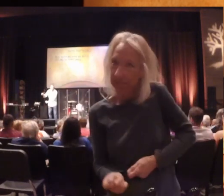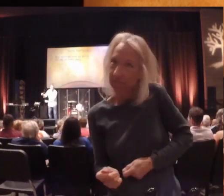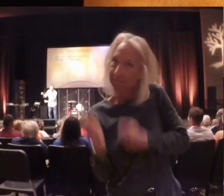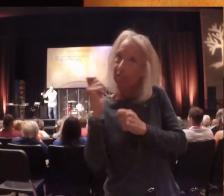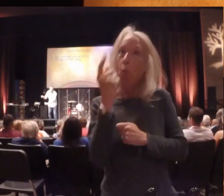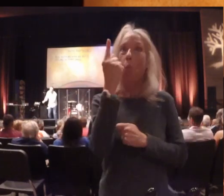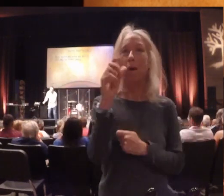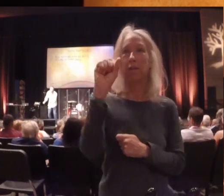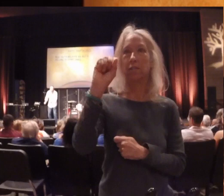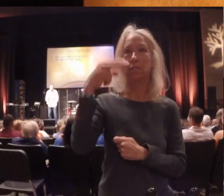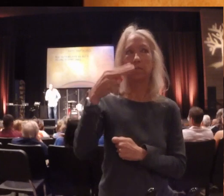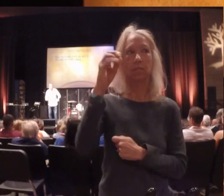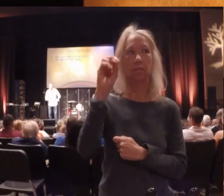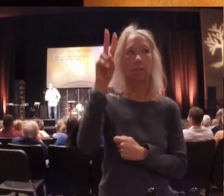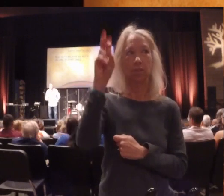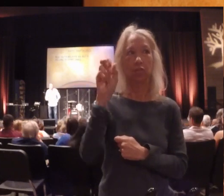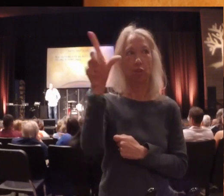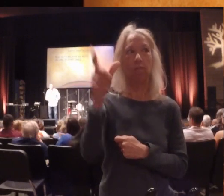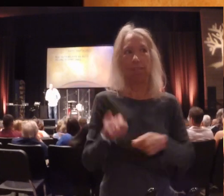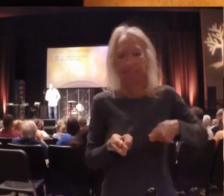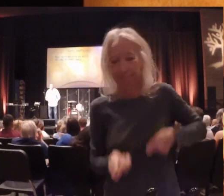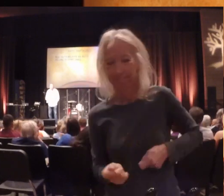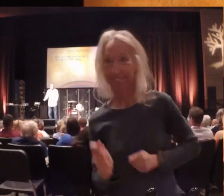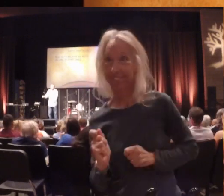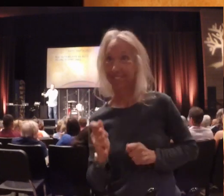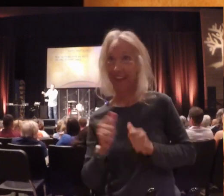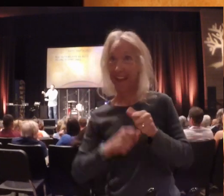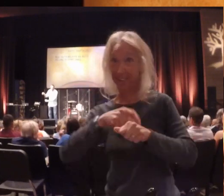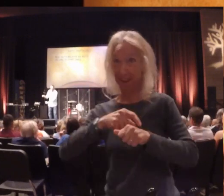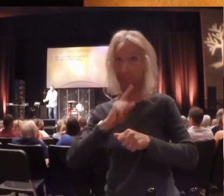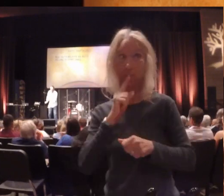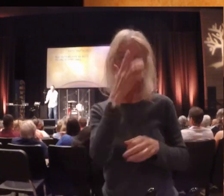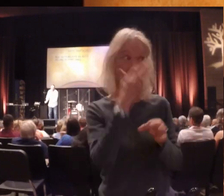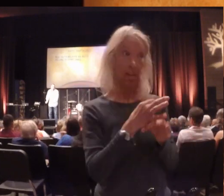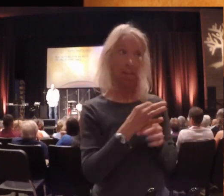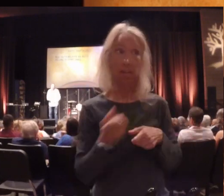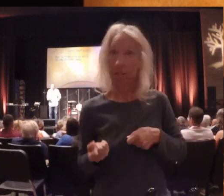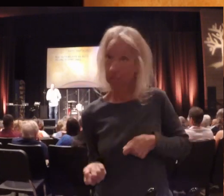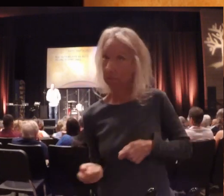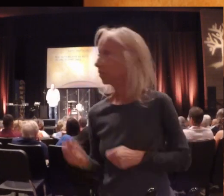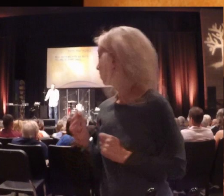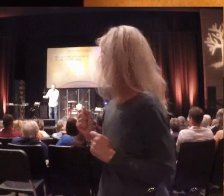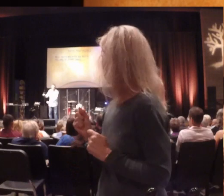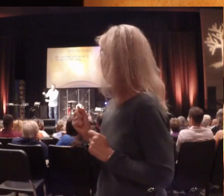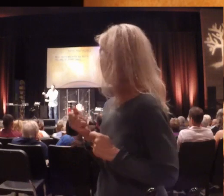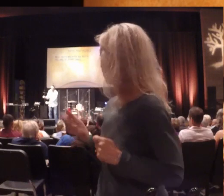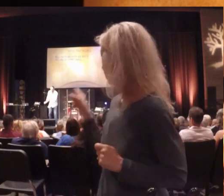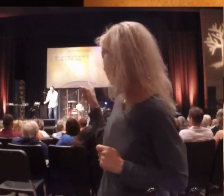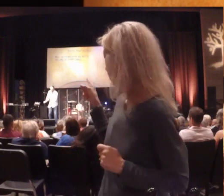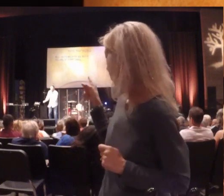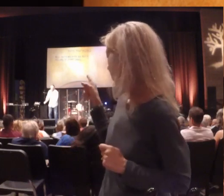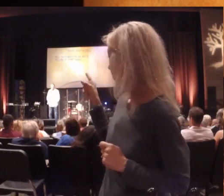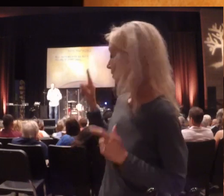steps, right? One shovel load at a time. Real faith believes big, but